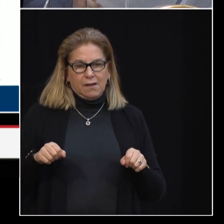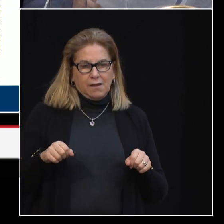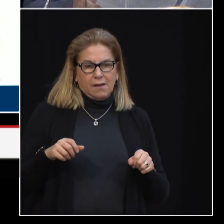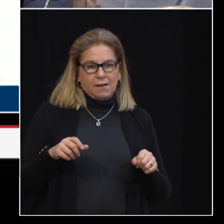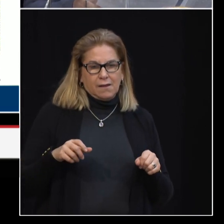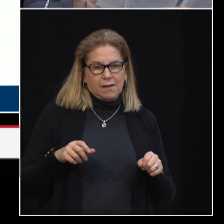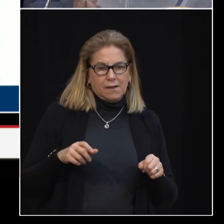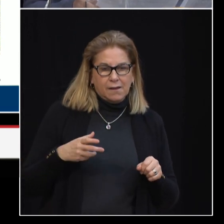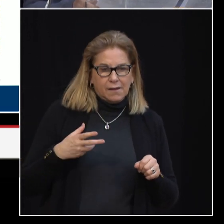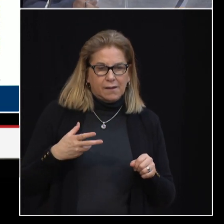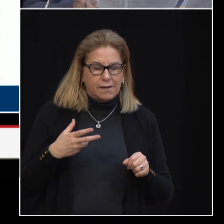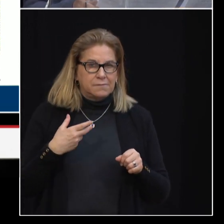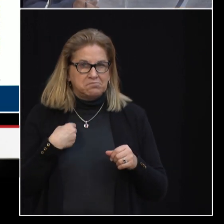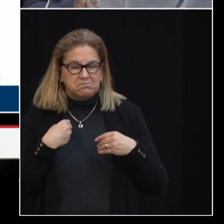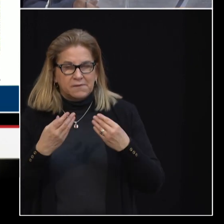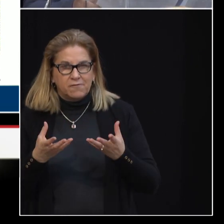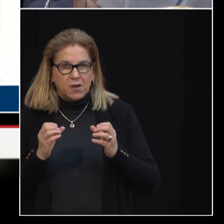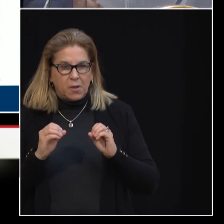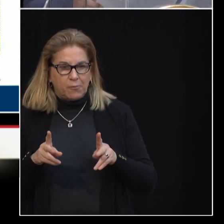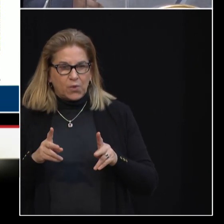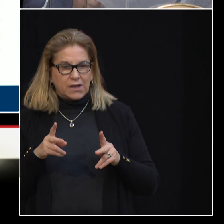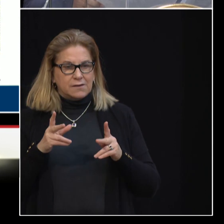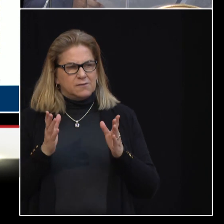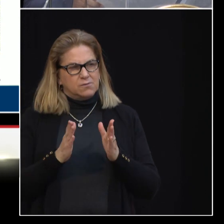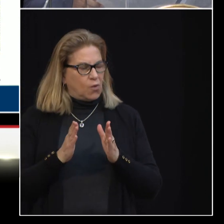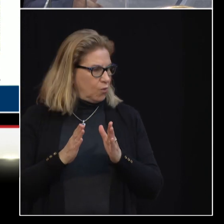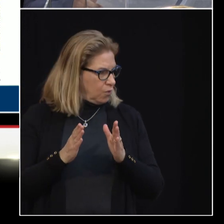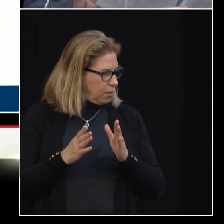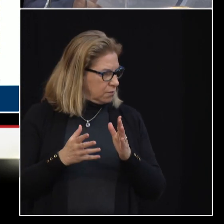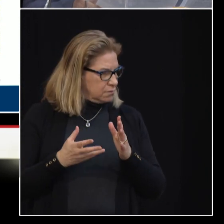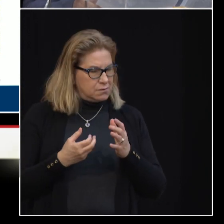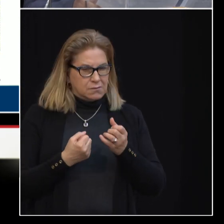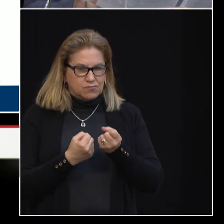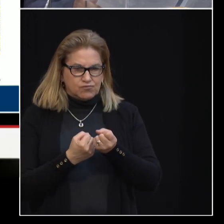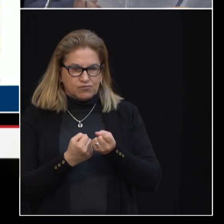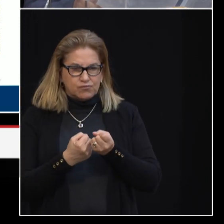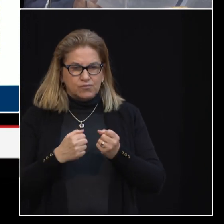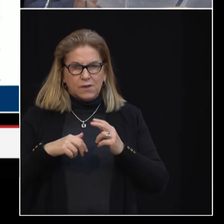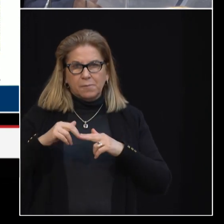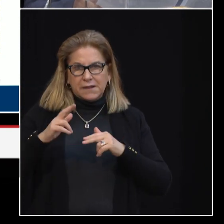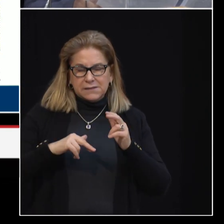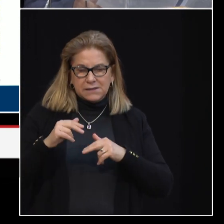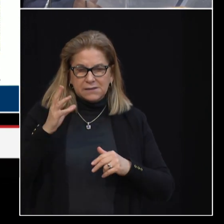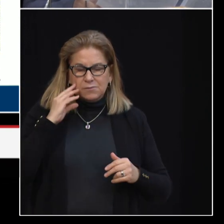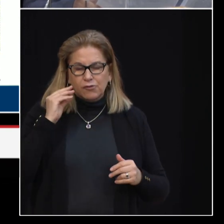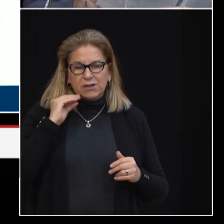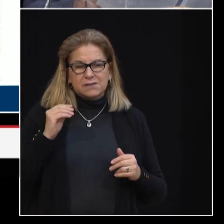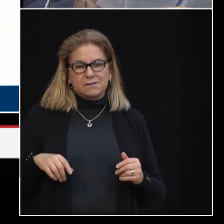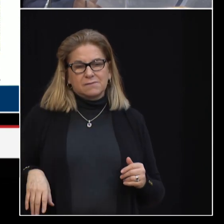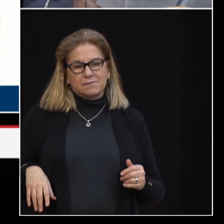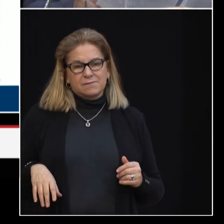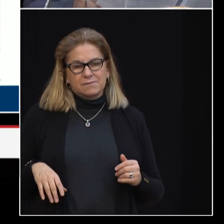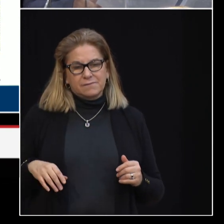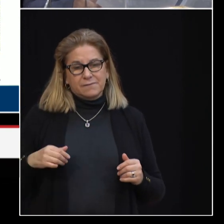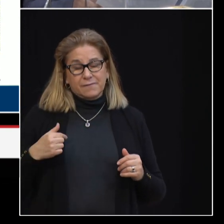rehabilitation opportunities that are a perfect way to build experience and capacity in our development communities by including a preference for